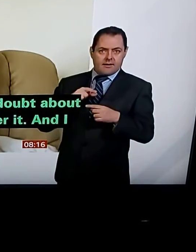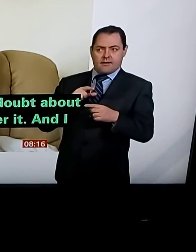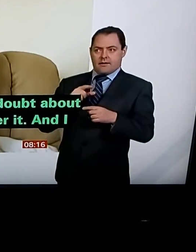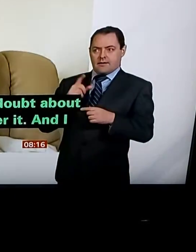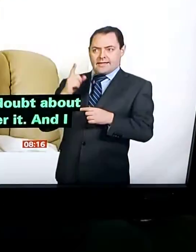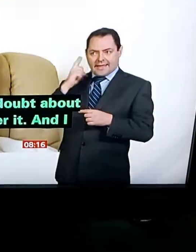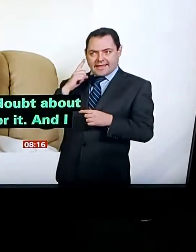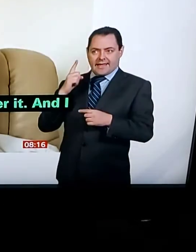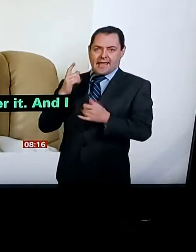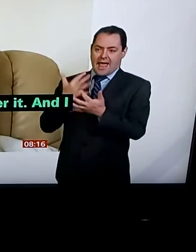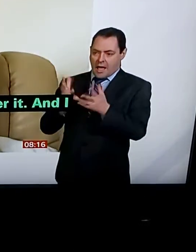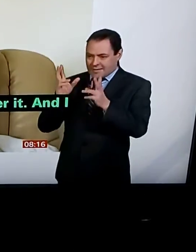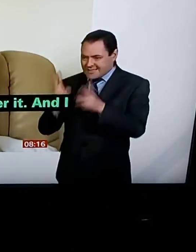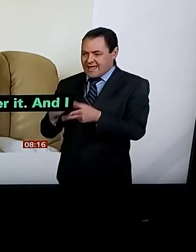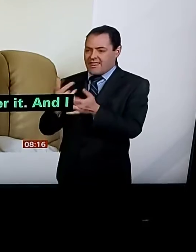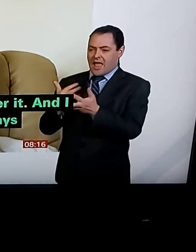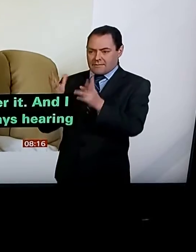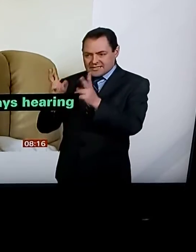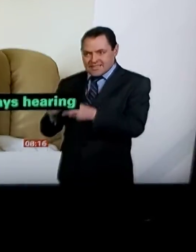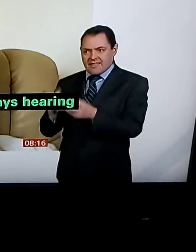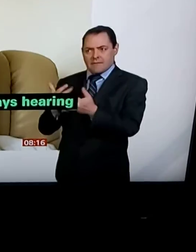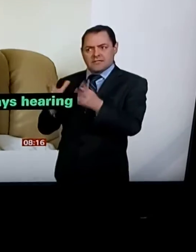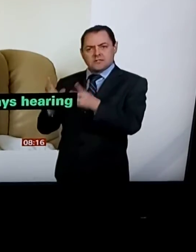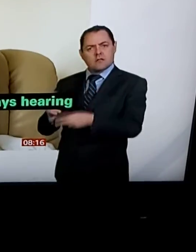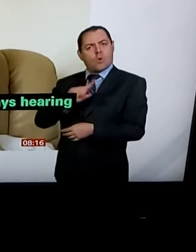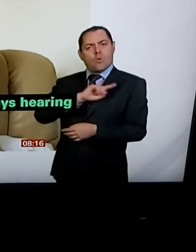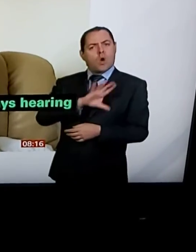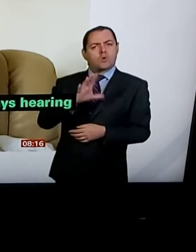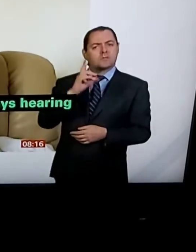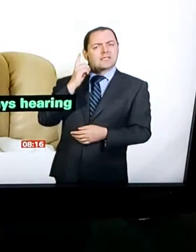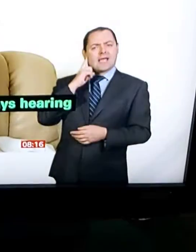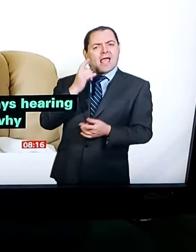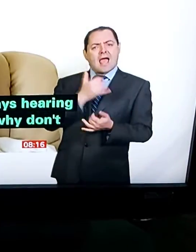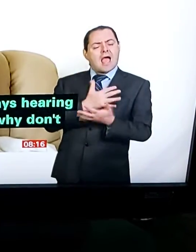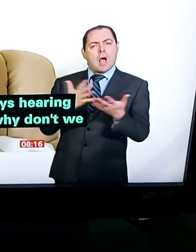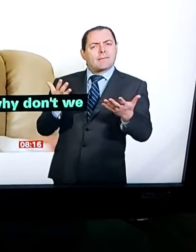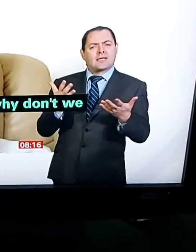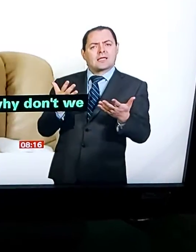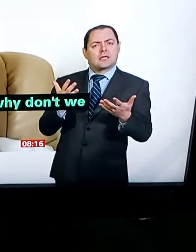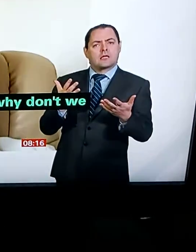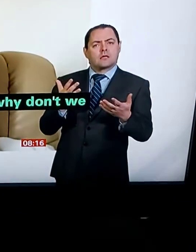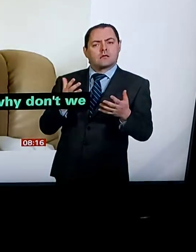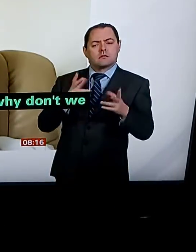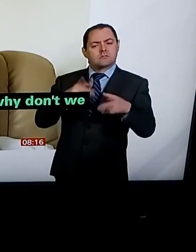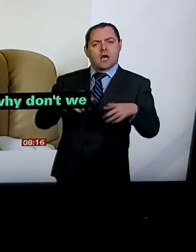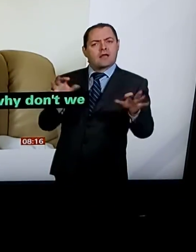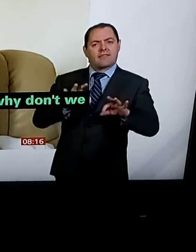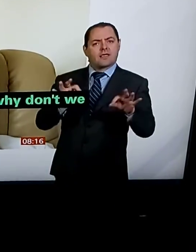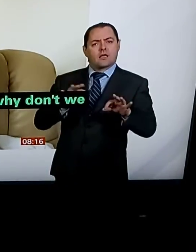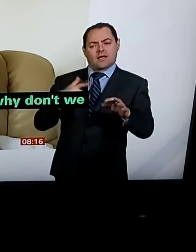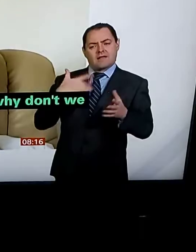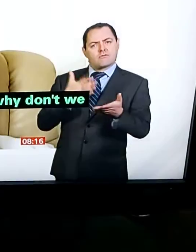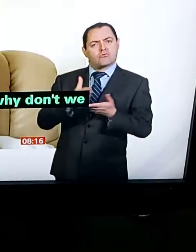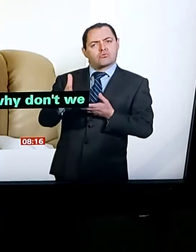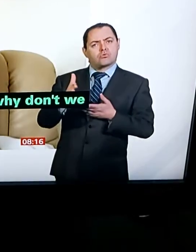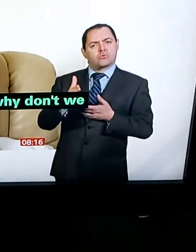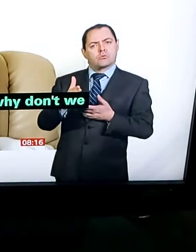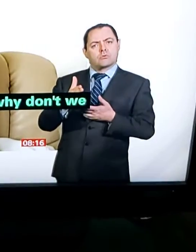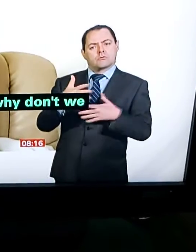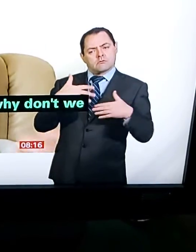number of deaths, why don't we hear the number that don't die, that get over